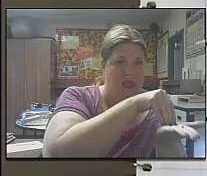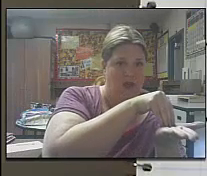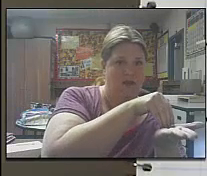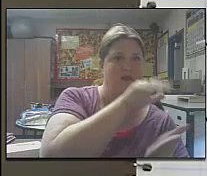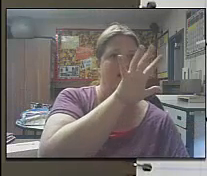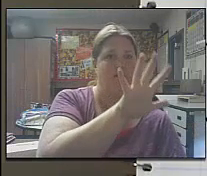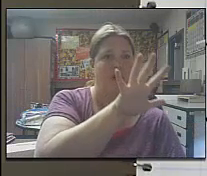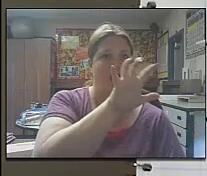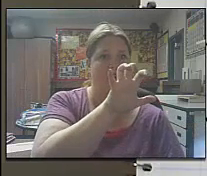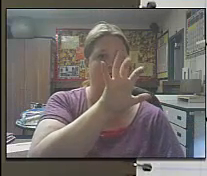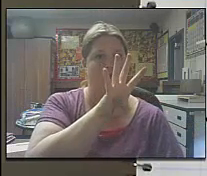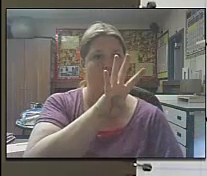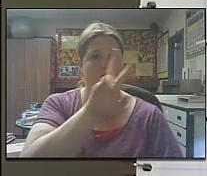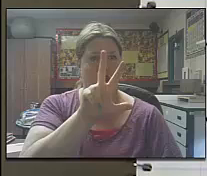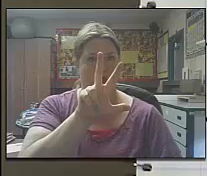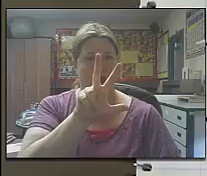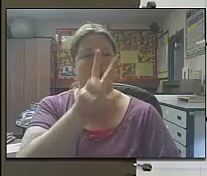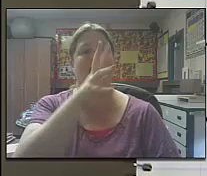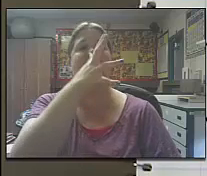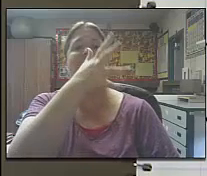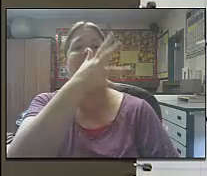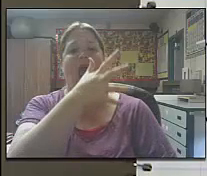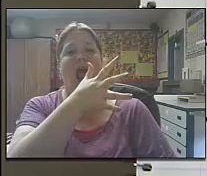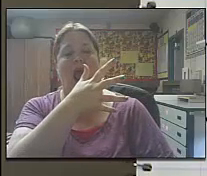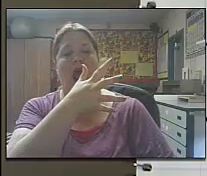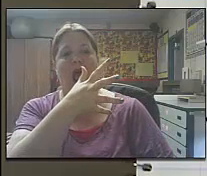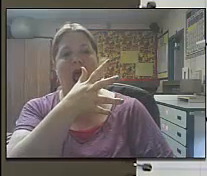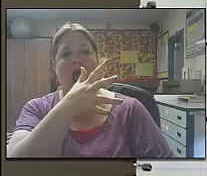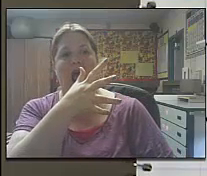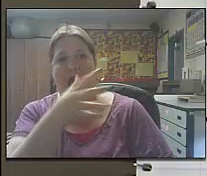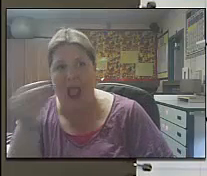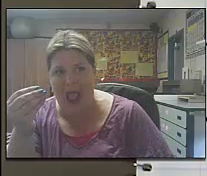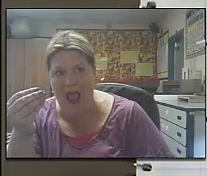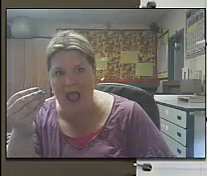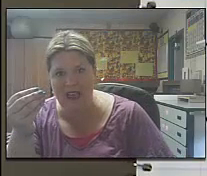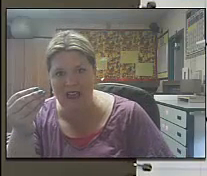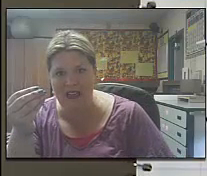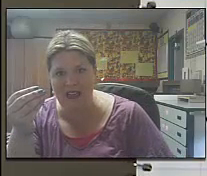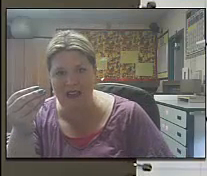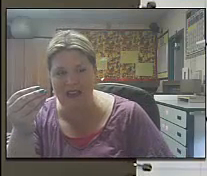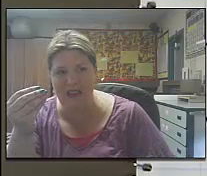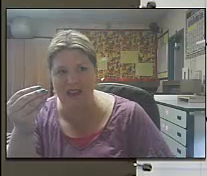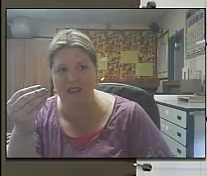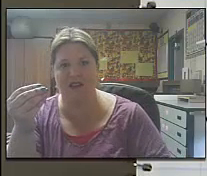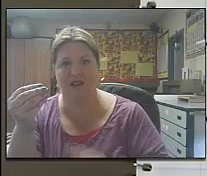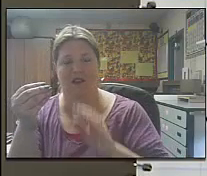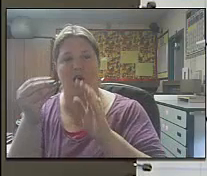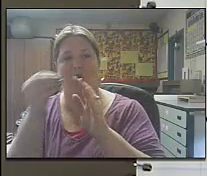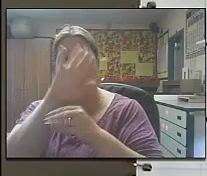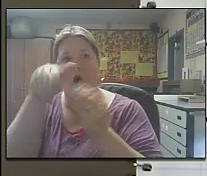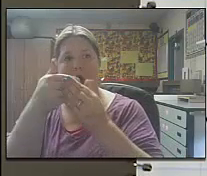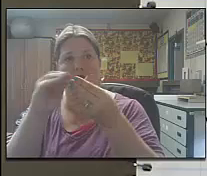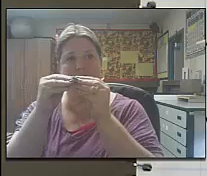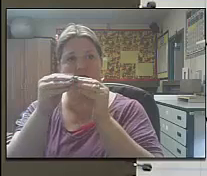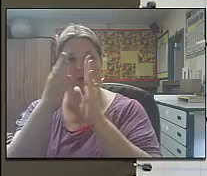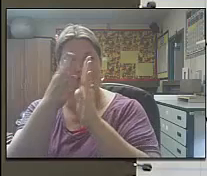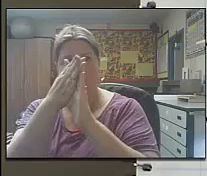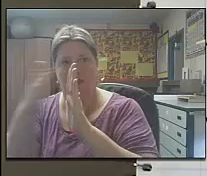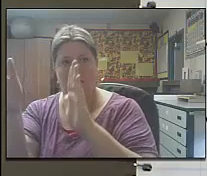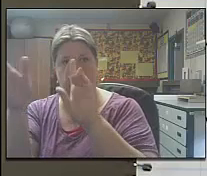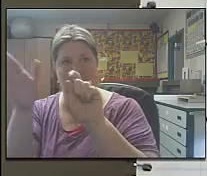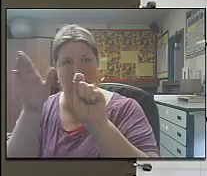tricky part. You look over here, you have 3 numbers. Put them all together. You have